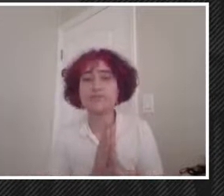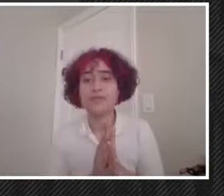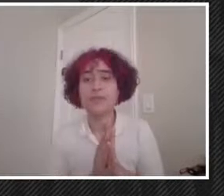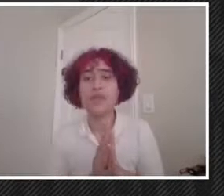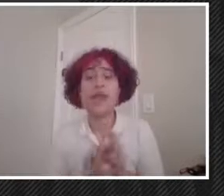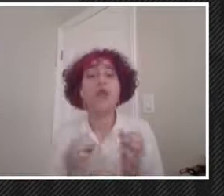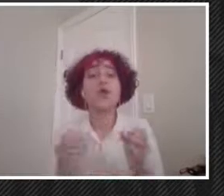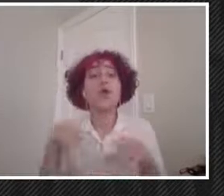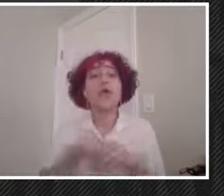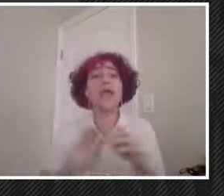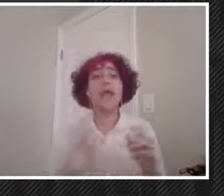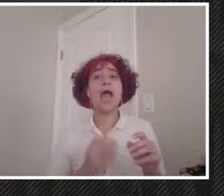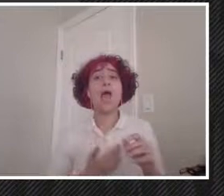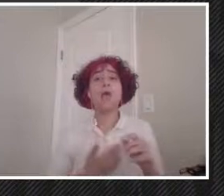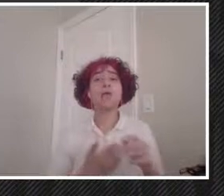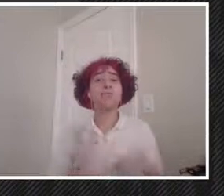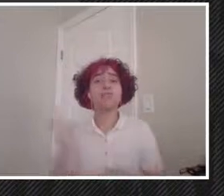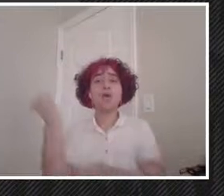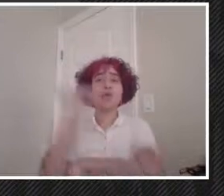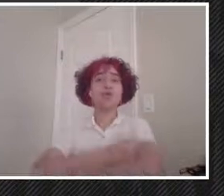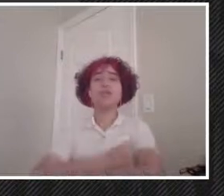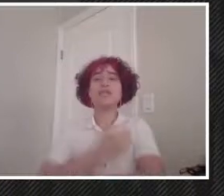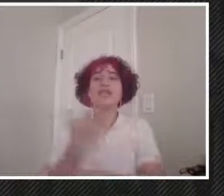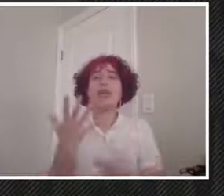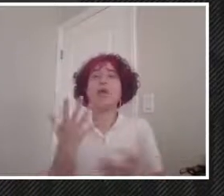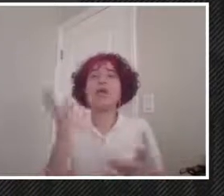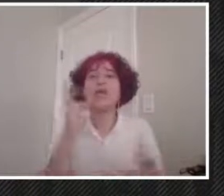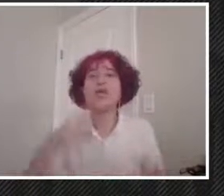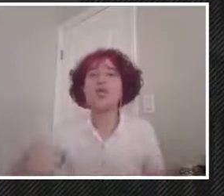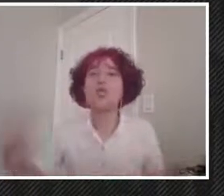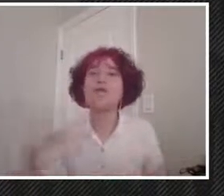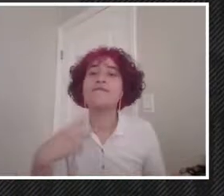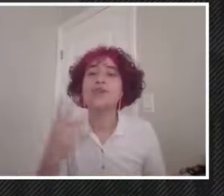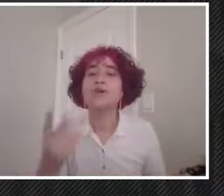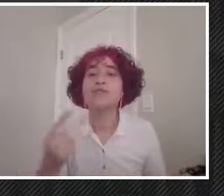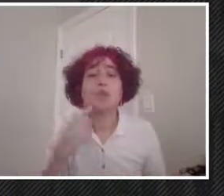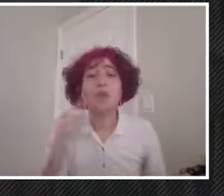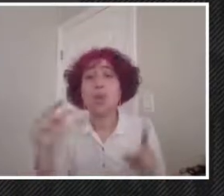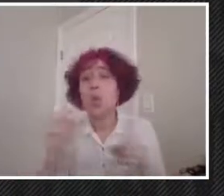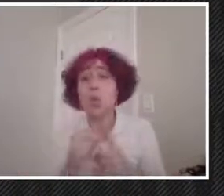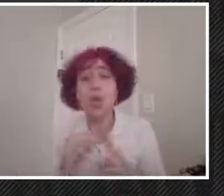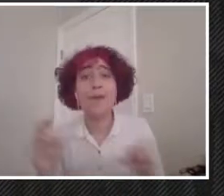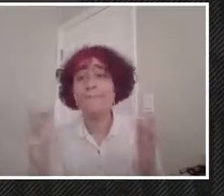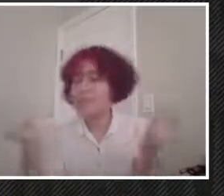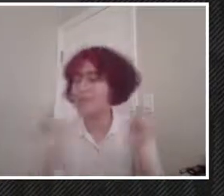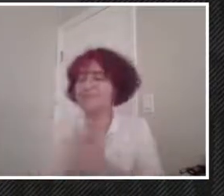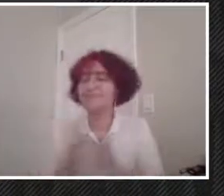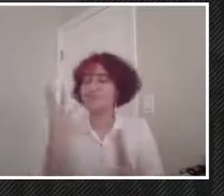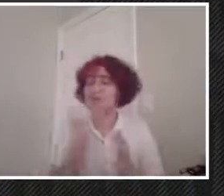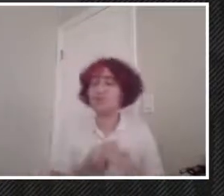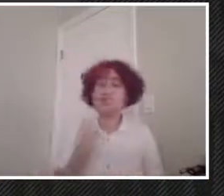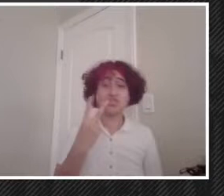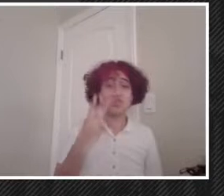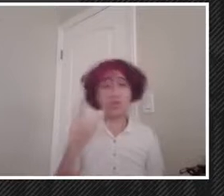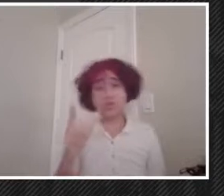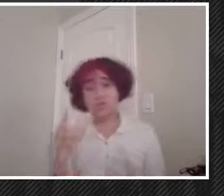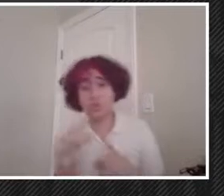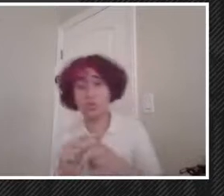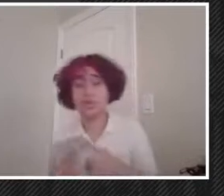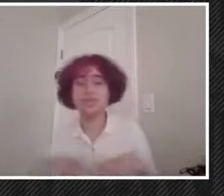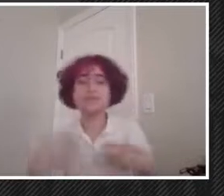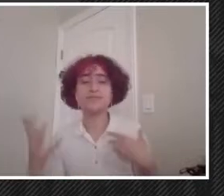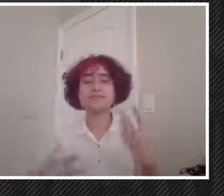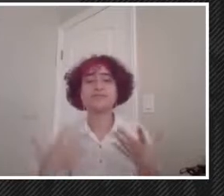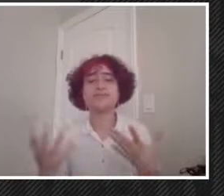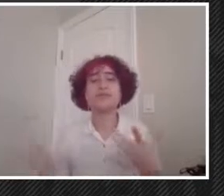voice. If you can do it in a word, boom, beautiful. If you can do it in two or three words, great. I will kind of kick us off. What you